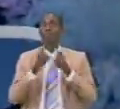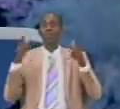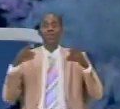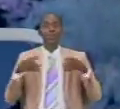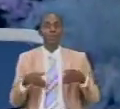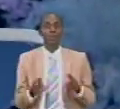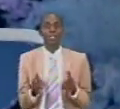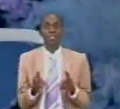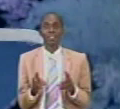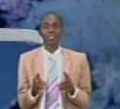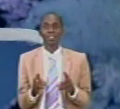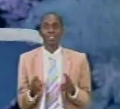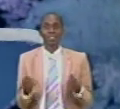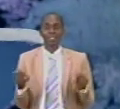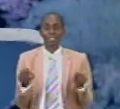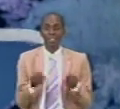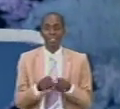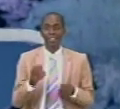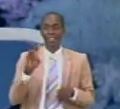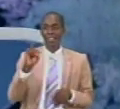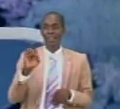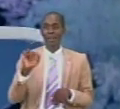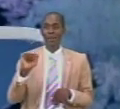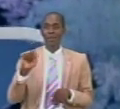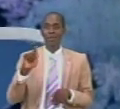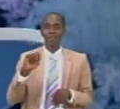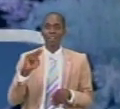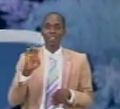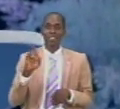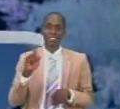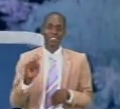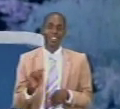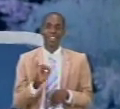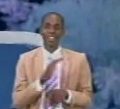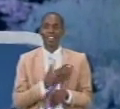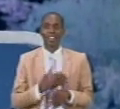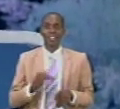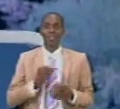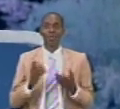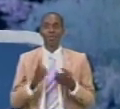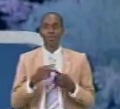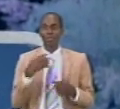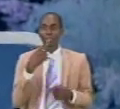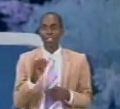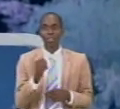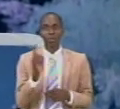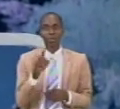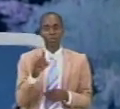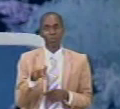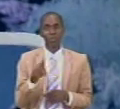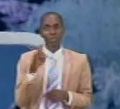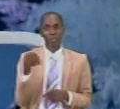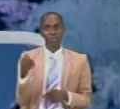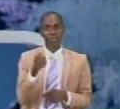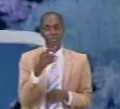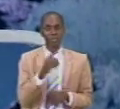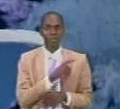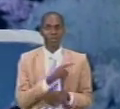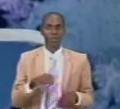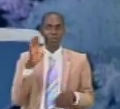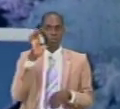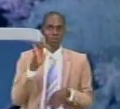like a magnets and I want to tell you wherever you find yourself the Lord will touch you